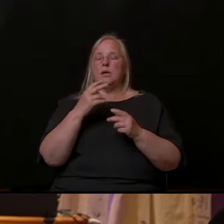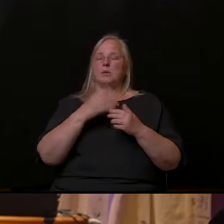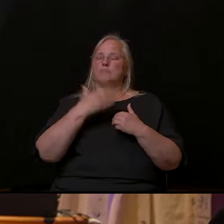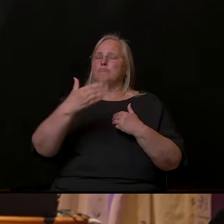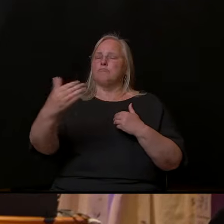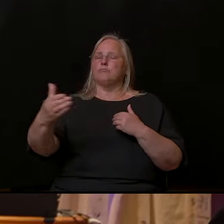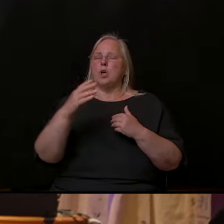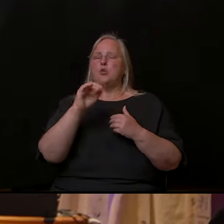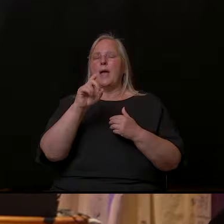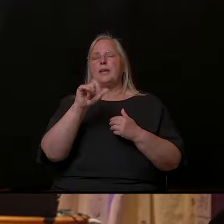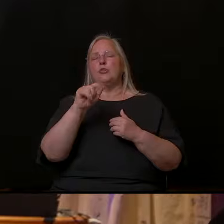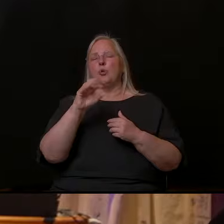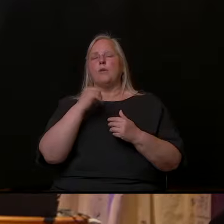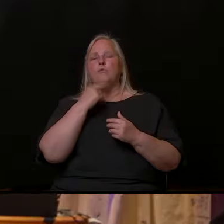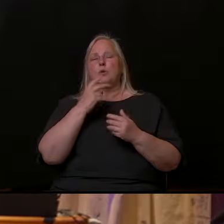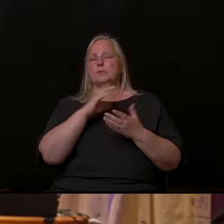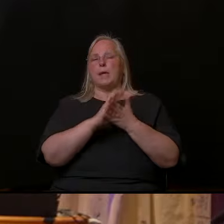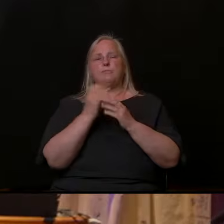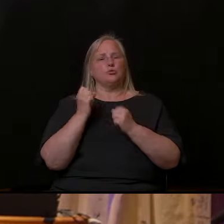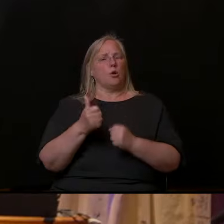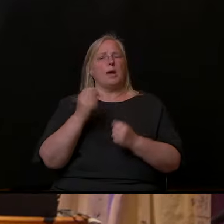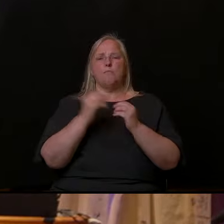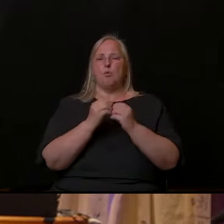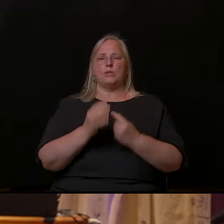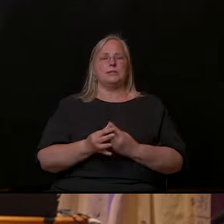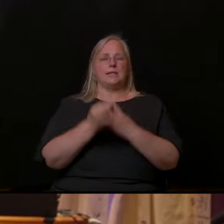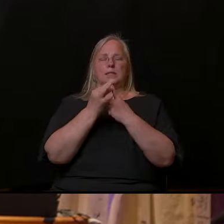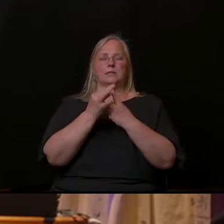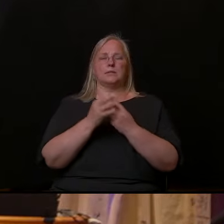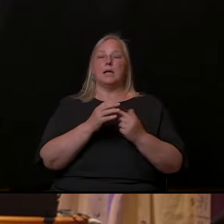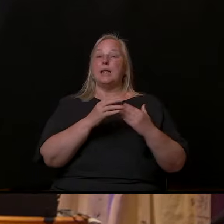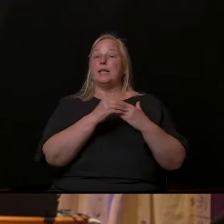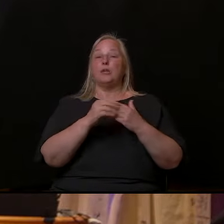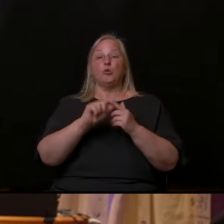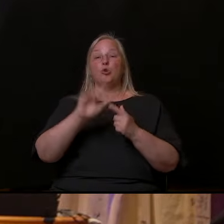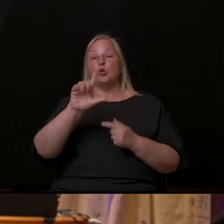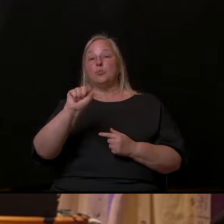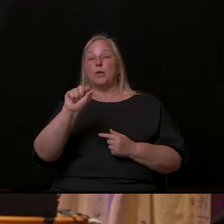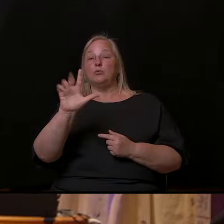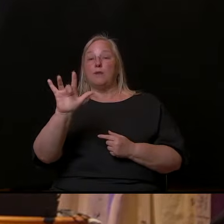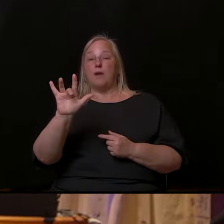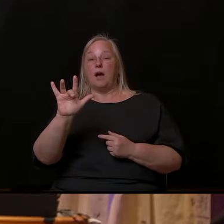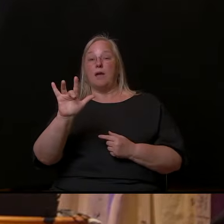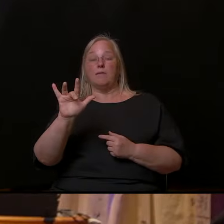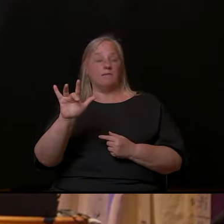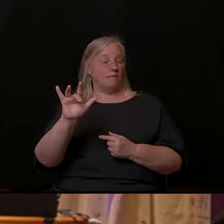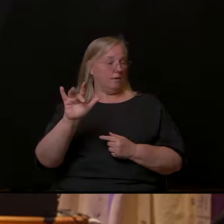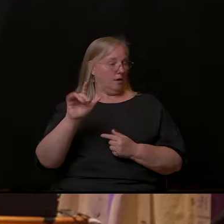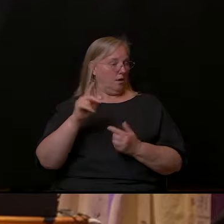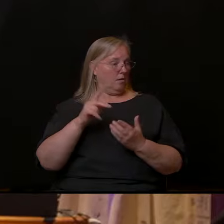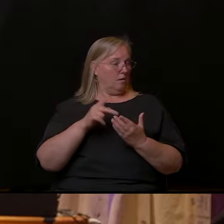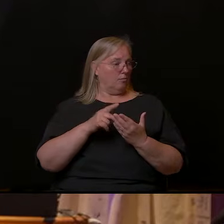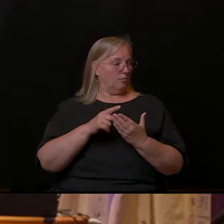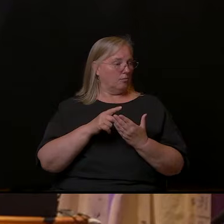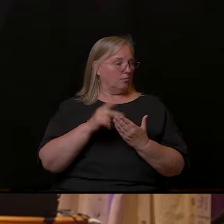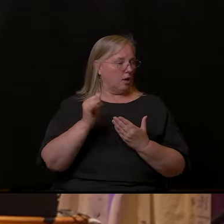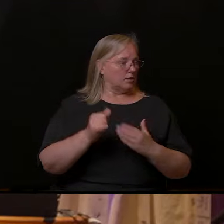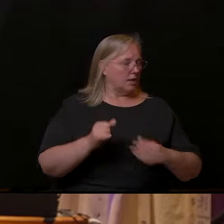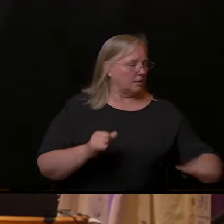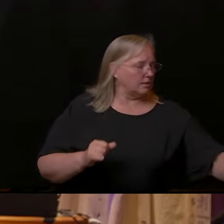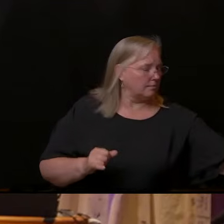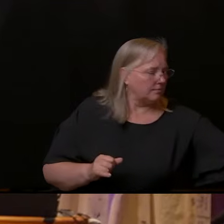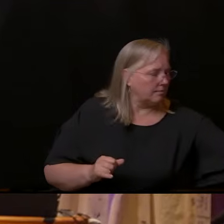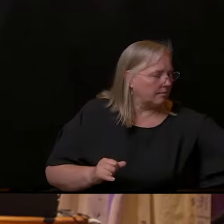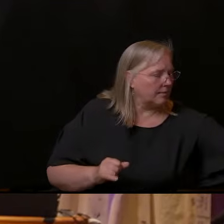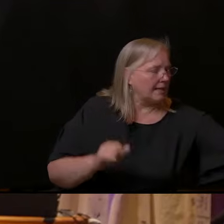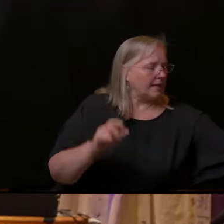more distinct, leading to your 2025 project Denim, which won the Special